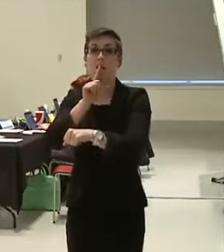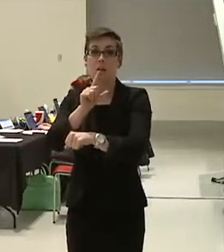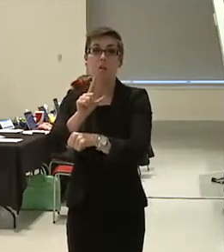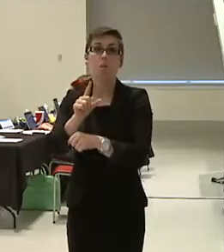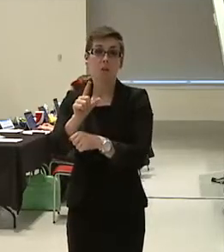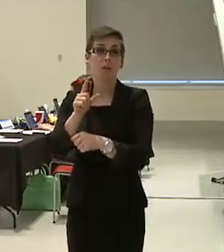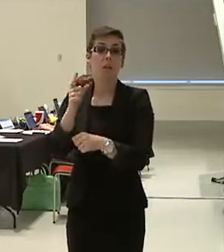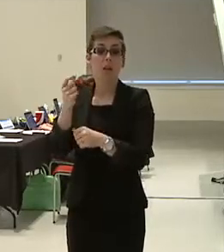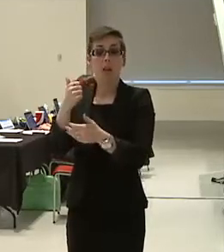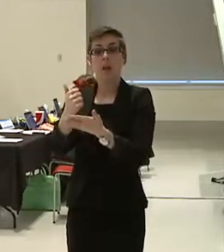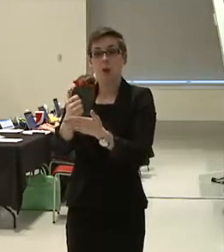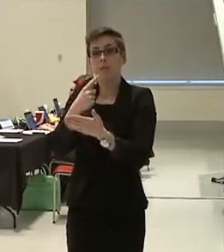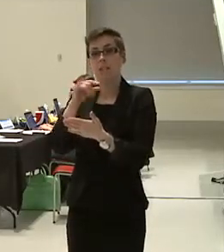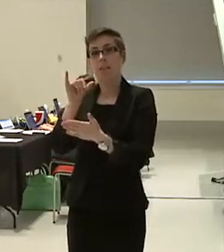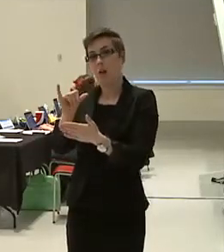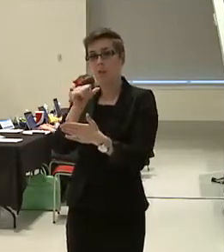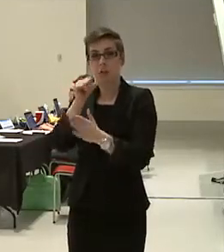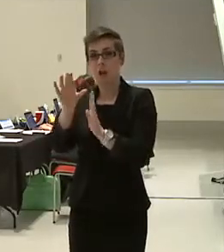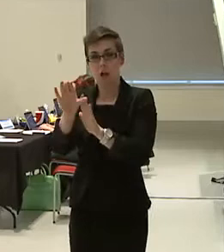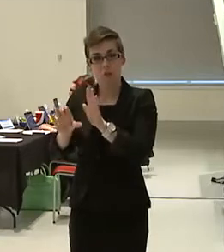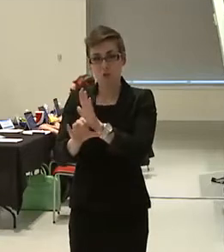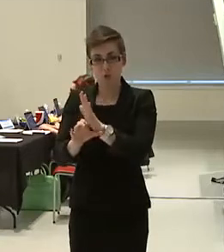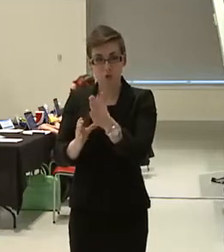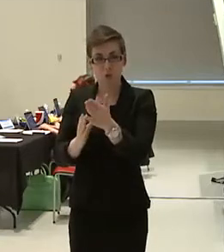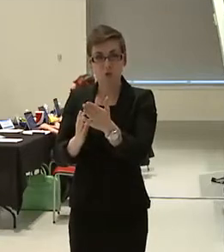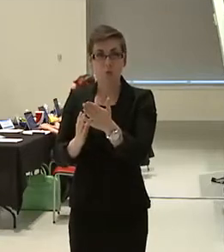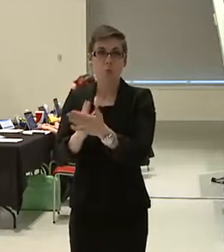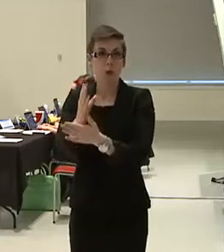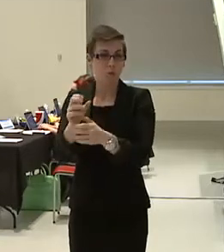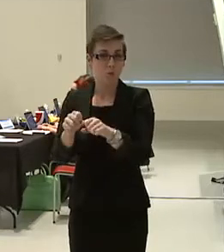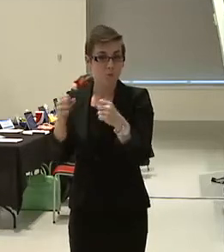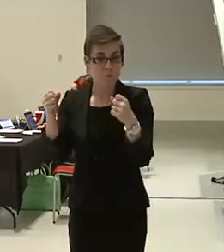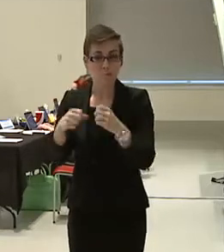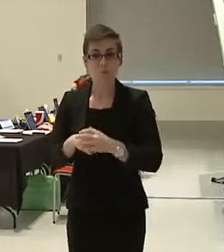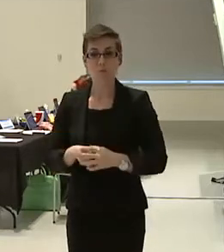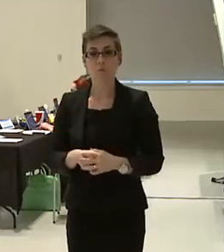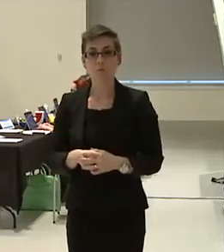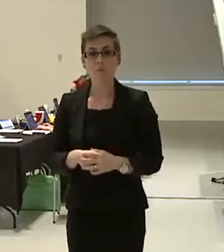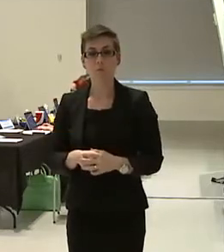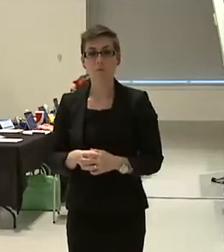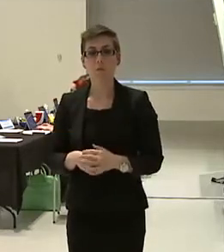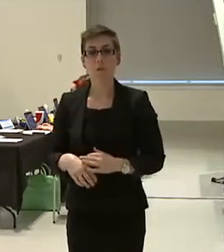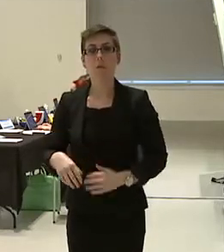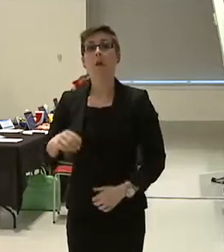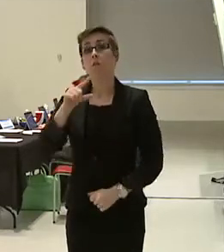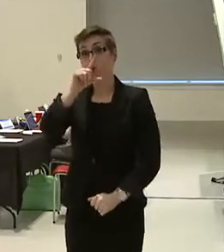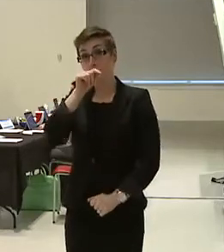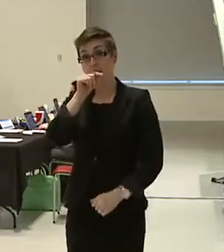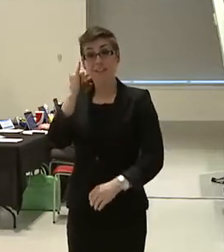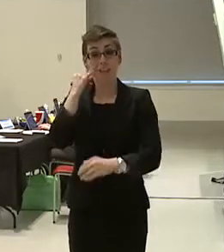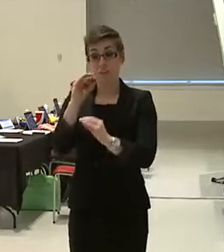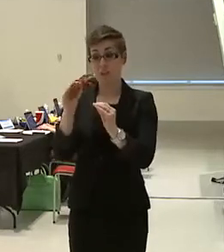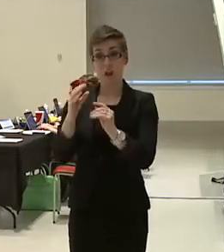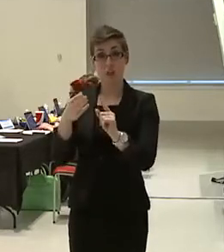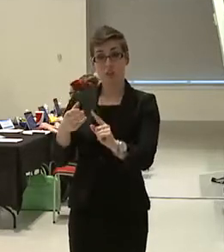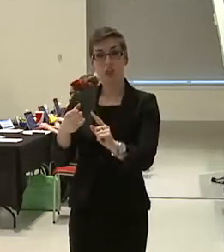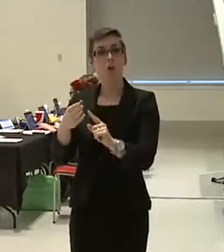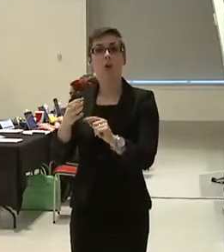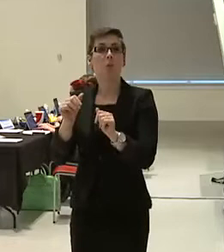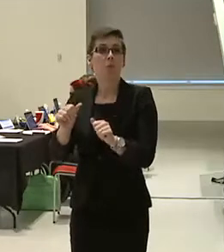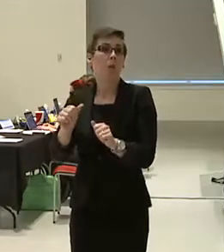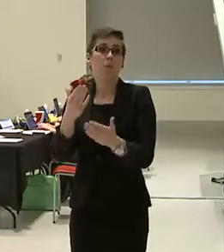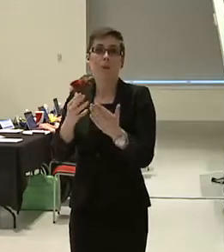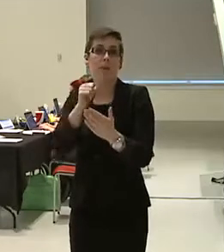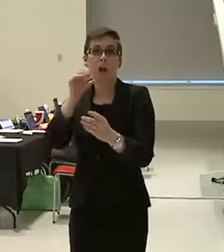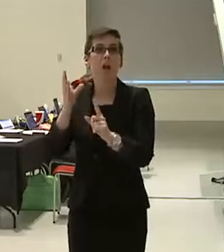unconstitutional. In no uncertain terms, Twitter saved our lives. If it were not for the tweets and Vines, Missouri would have convinced you and the rest of the